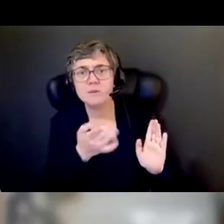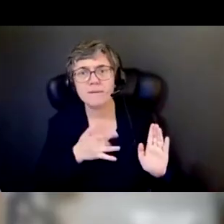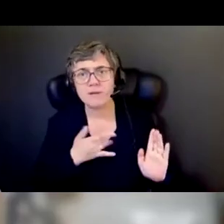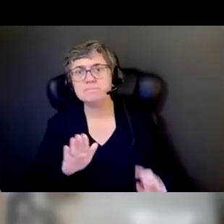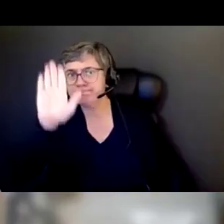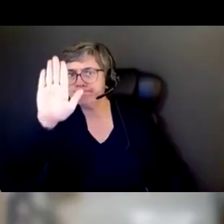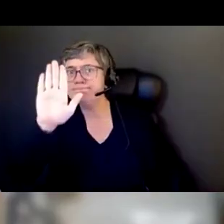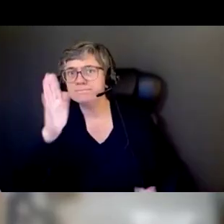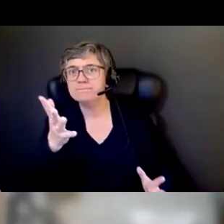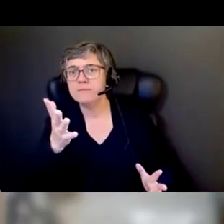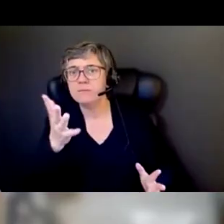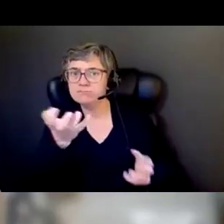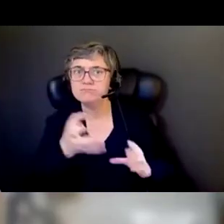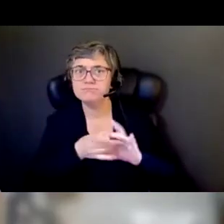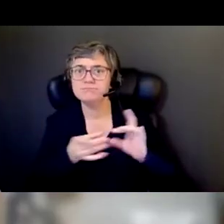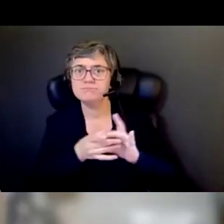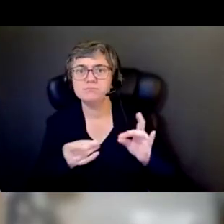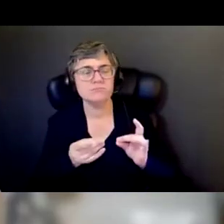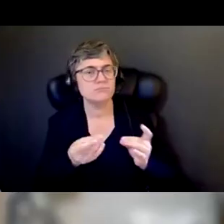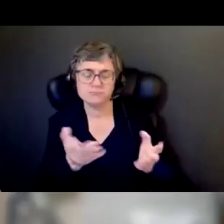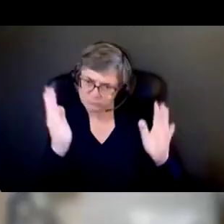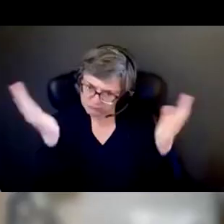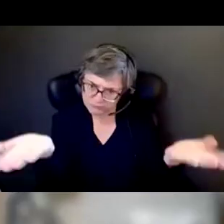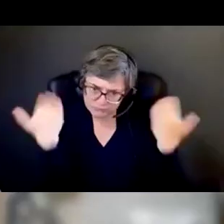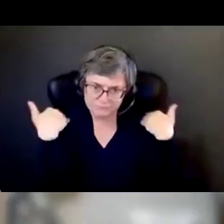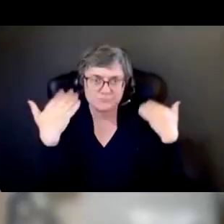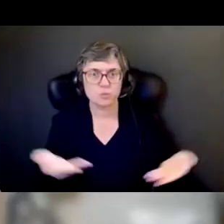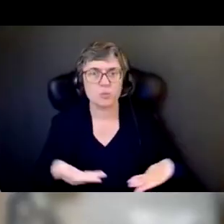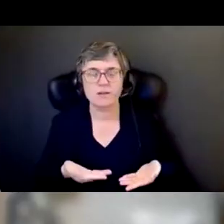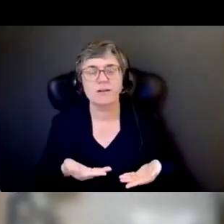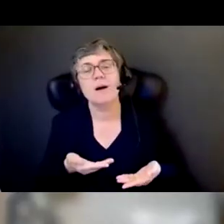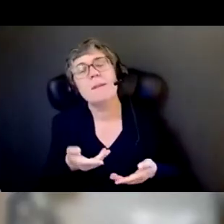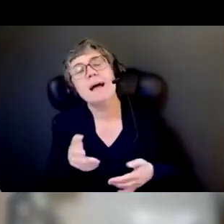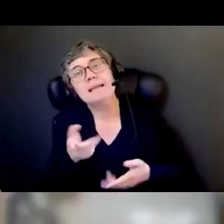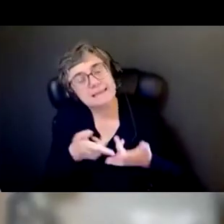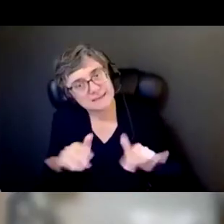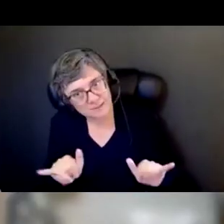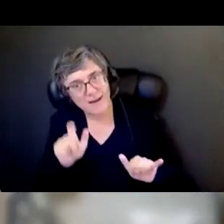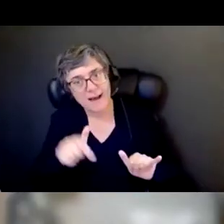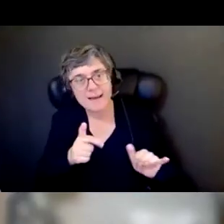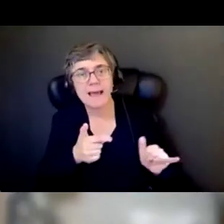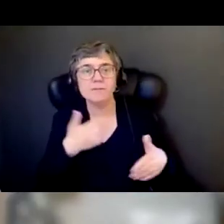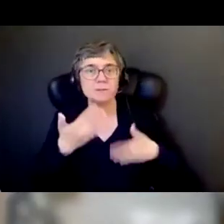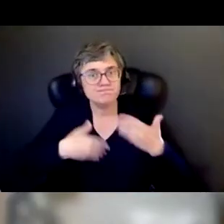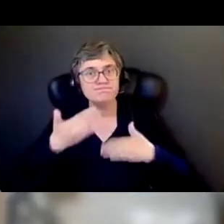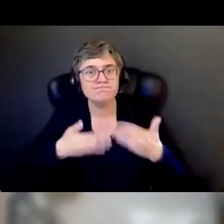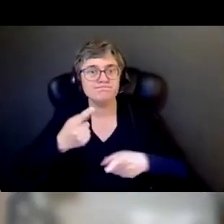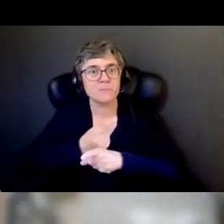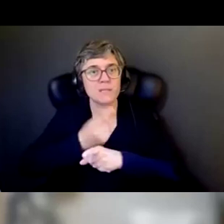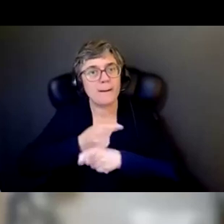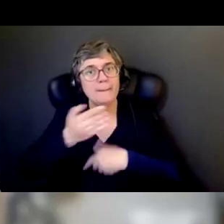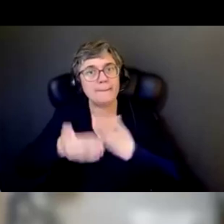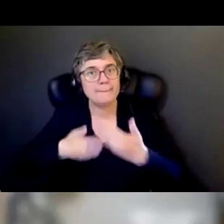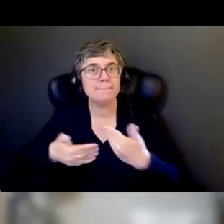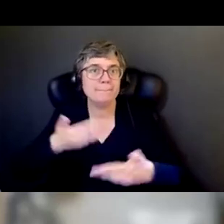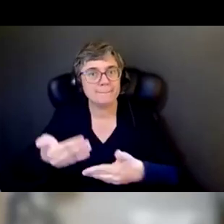chime in. It's always welcome. Of course, it's also my job to move us along to make sure that we hear from everyone and that we don't go over time.